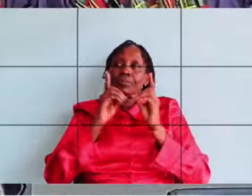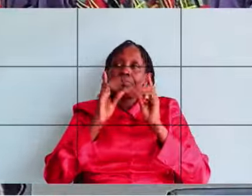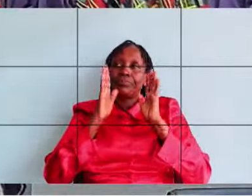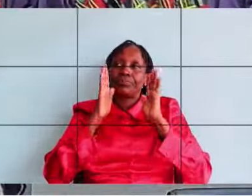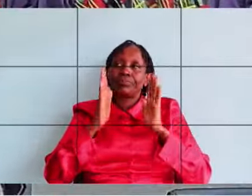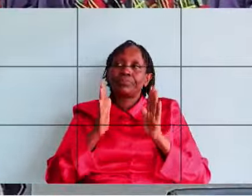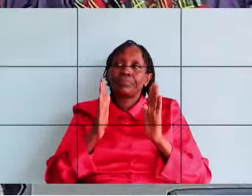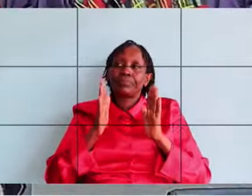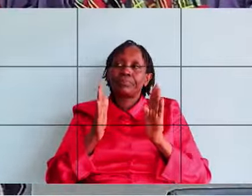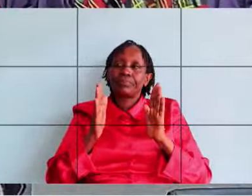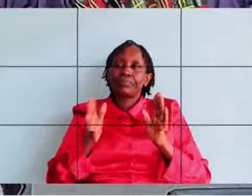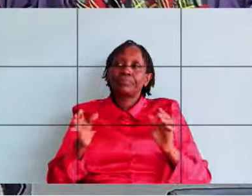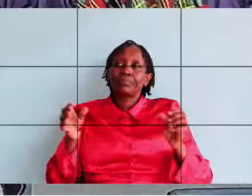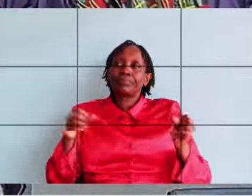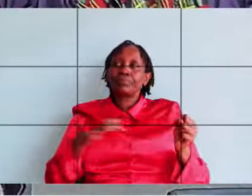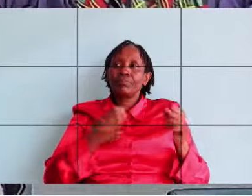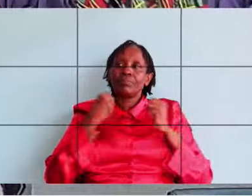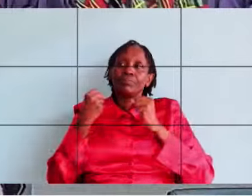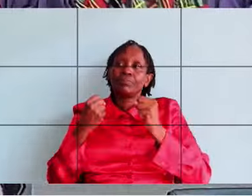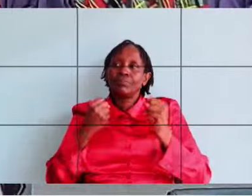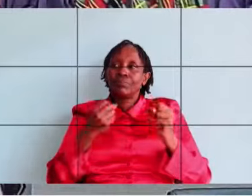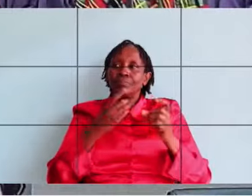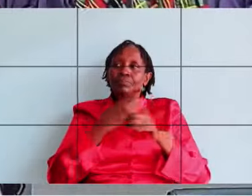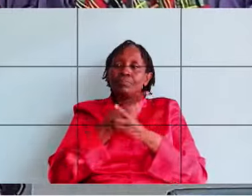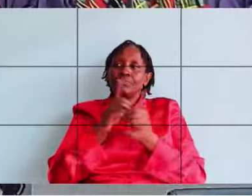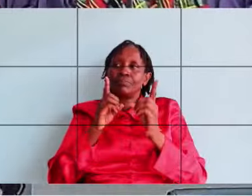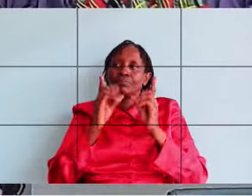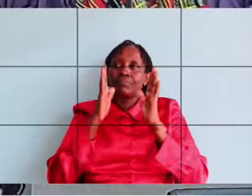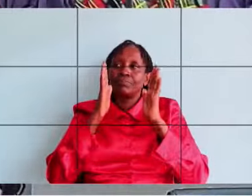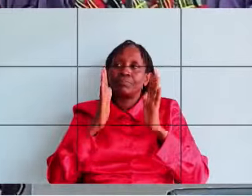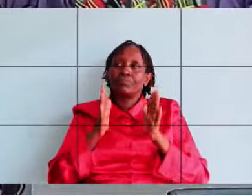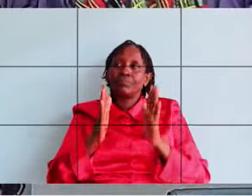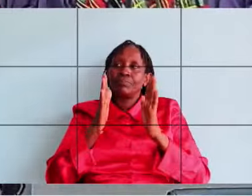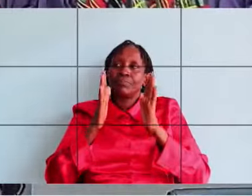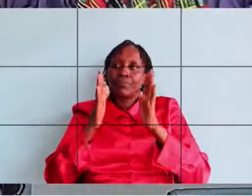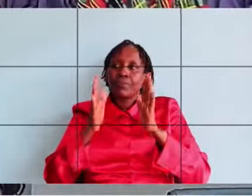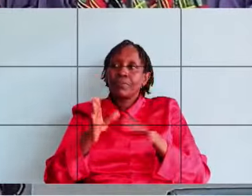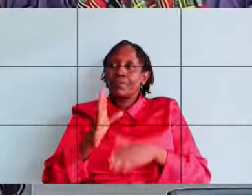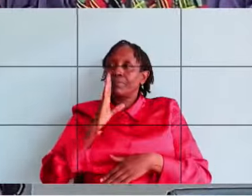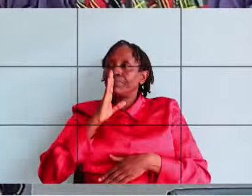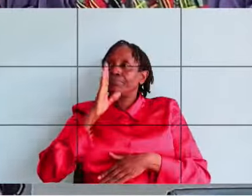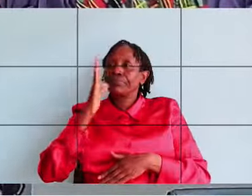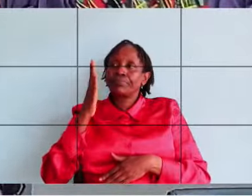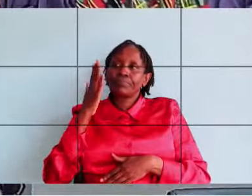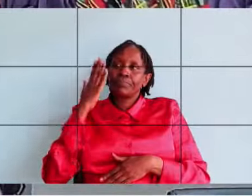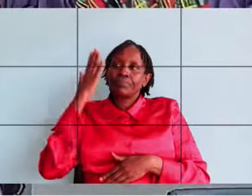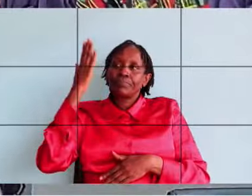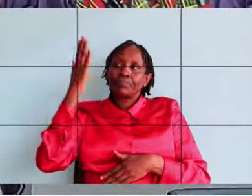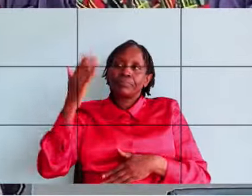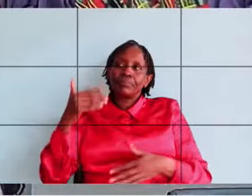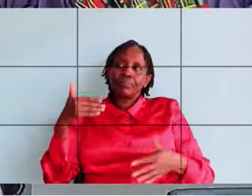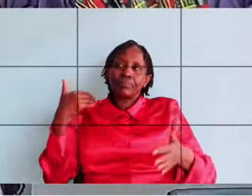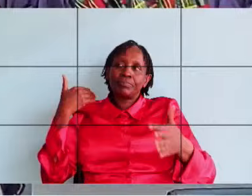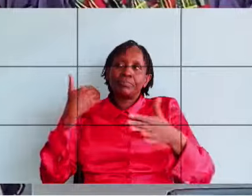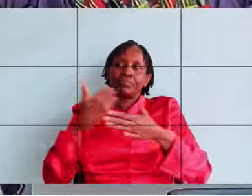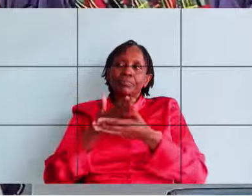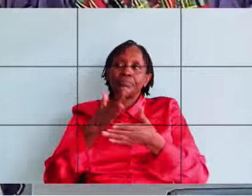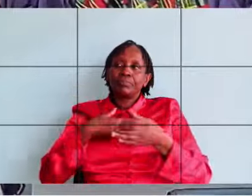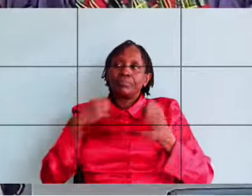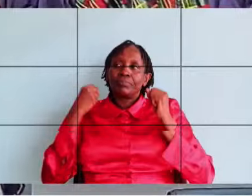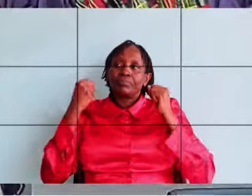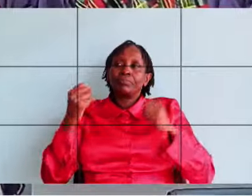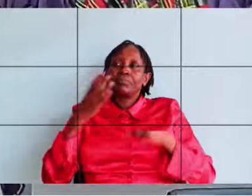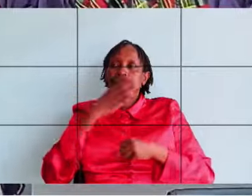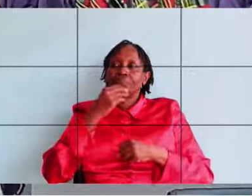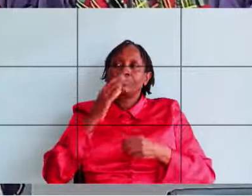strong deliverer, strong deliverer. Hey, my strength,